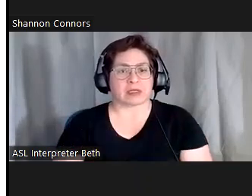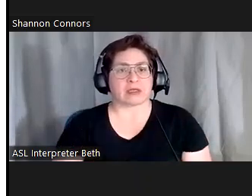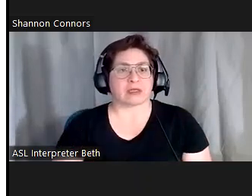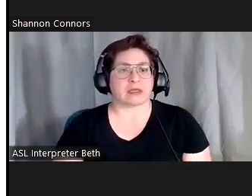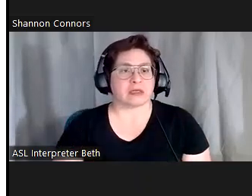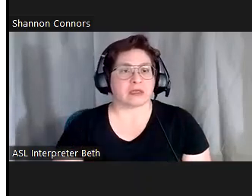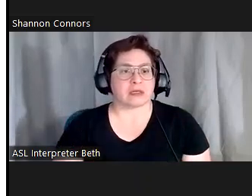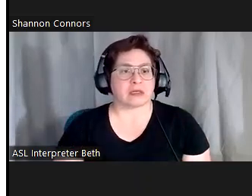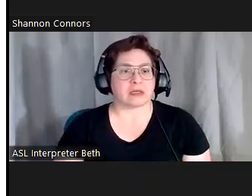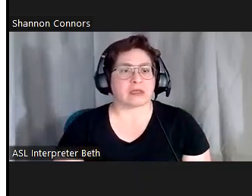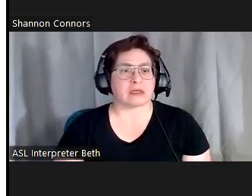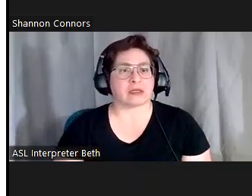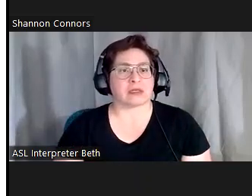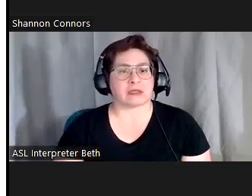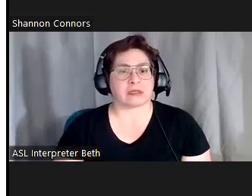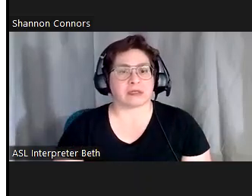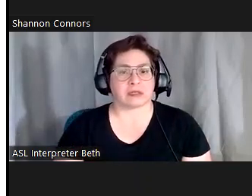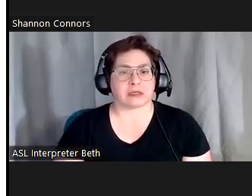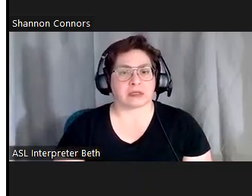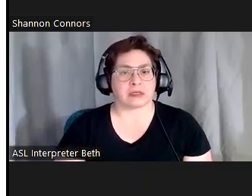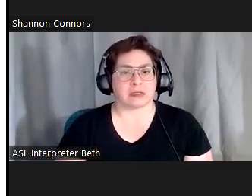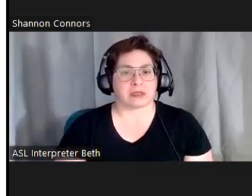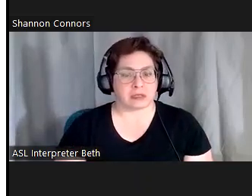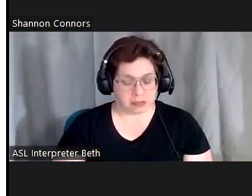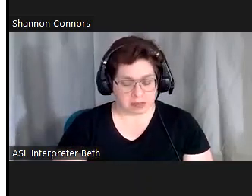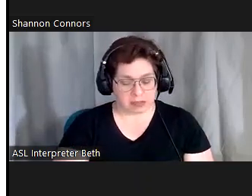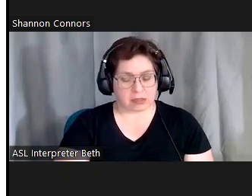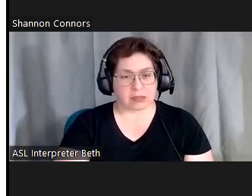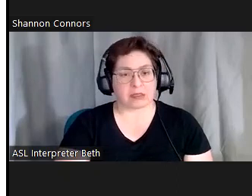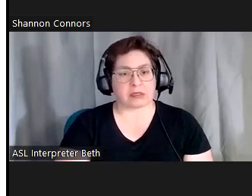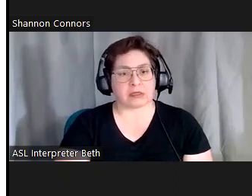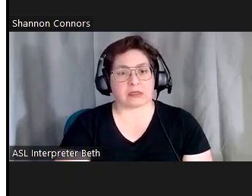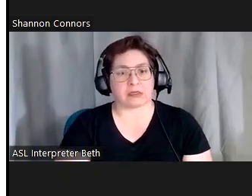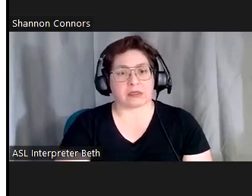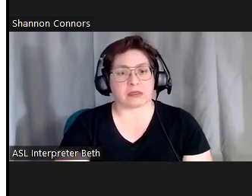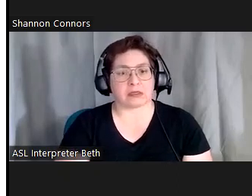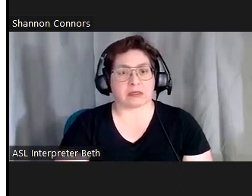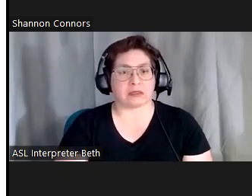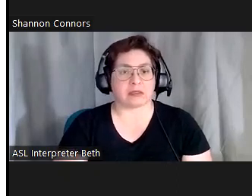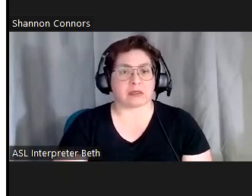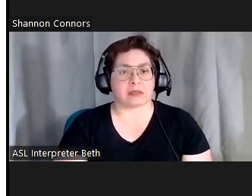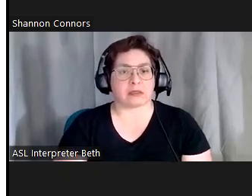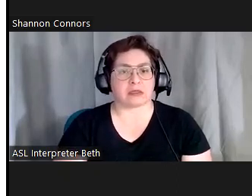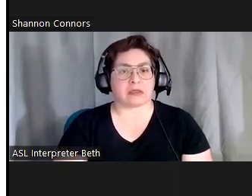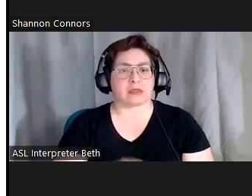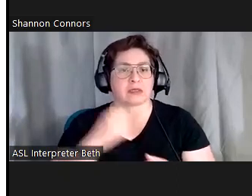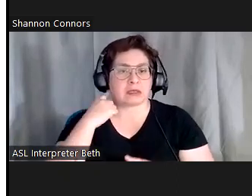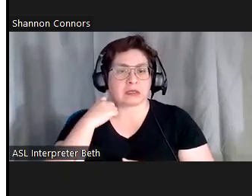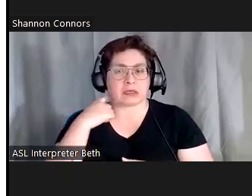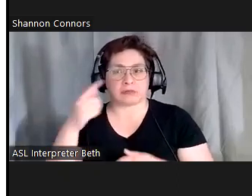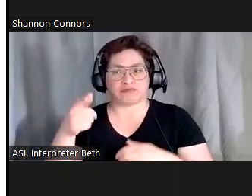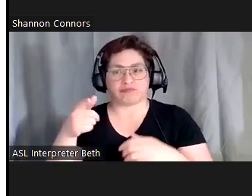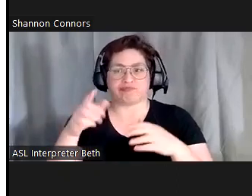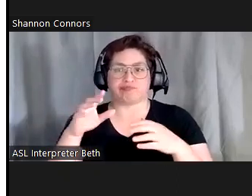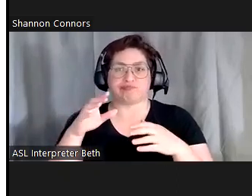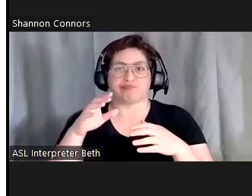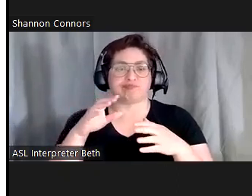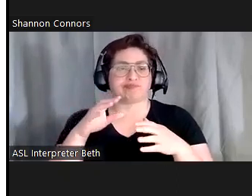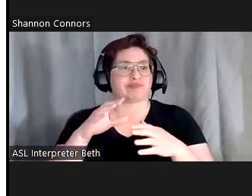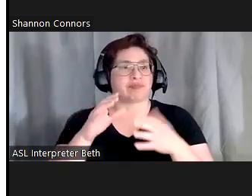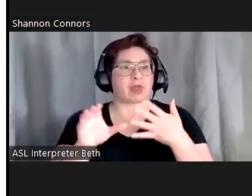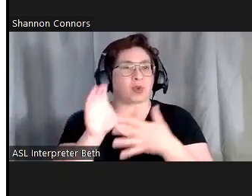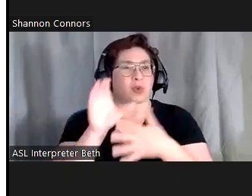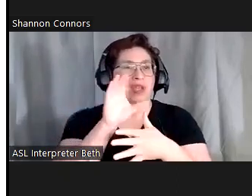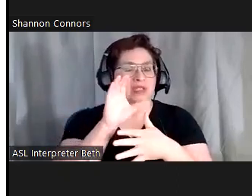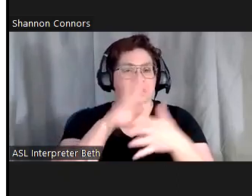And when you're filling out the table, you'll reference this criteria table, and it's I'll walk you through it